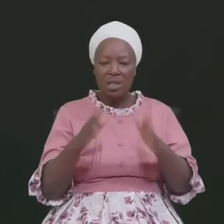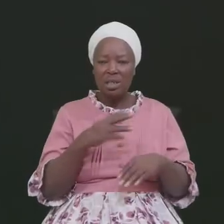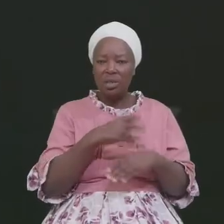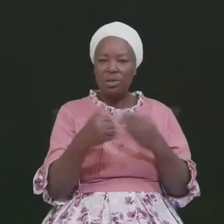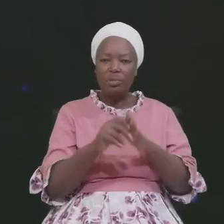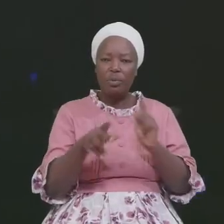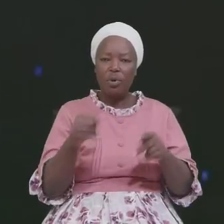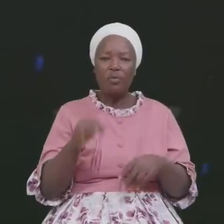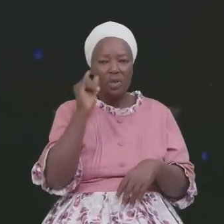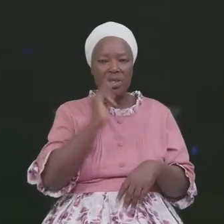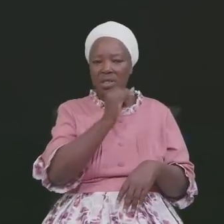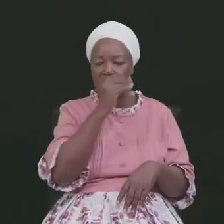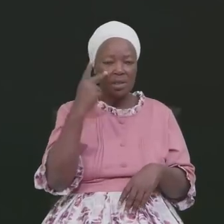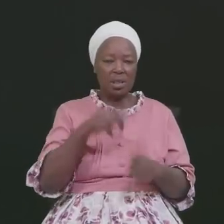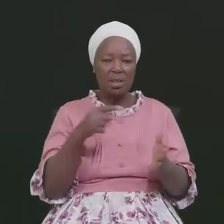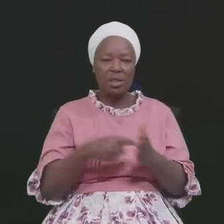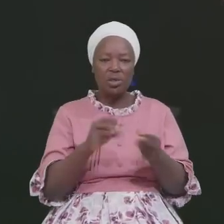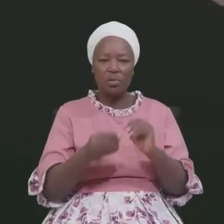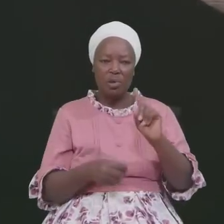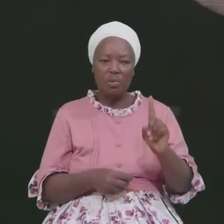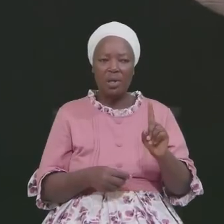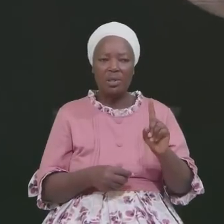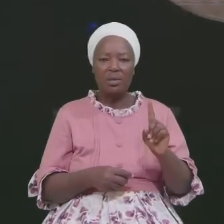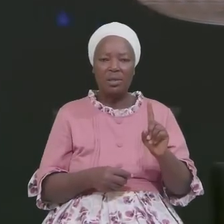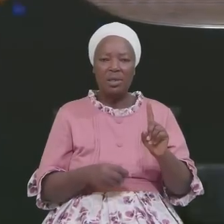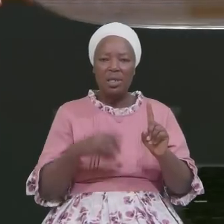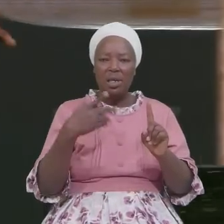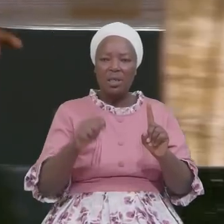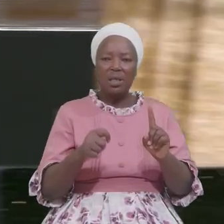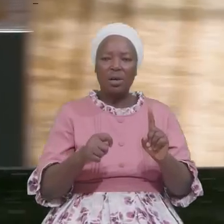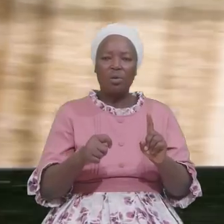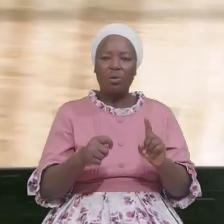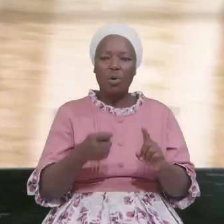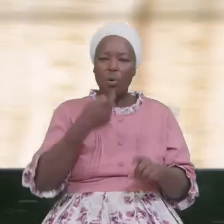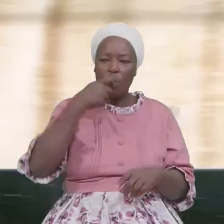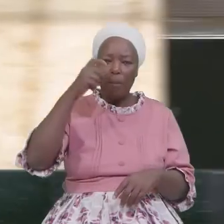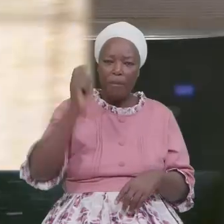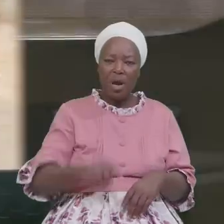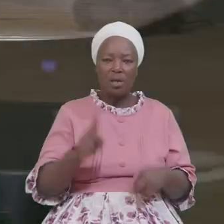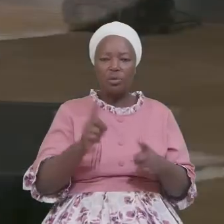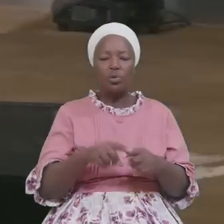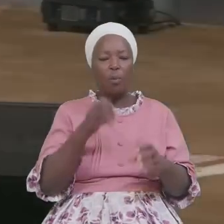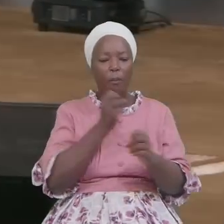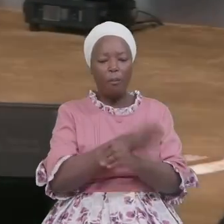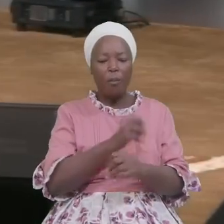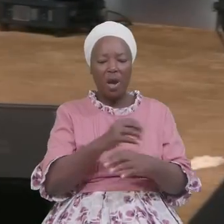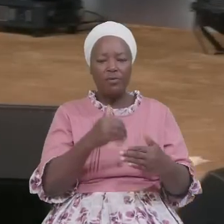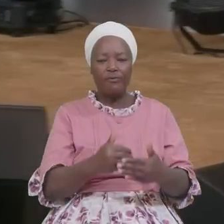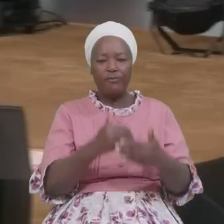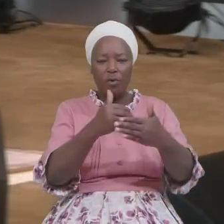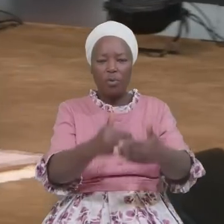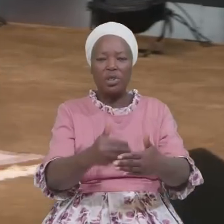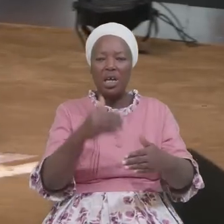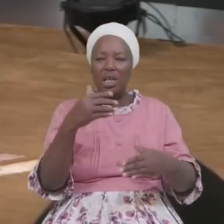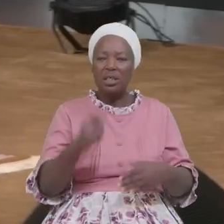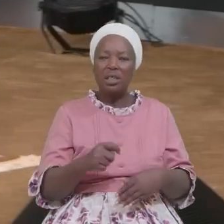people of Israel, look at this. Number one, the command to march forward.